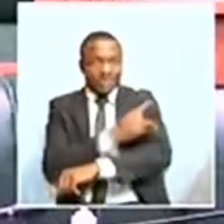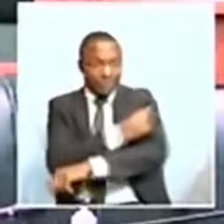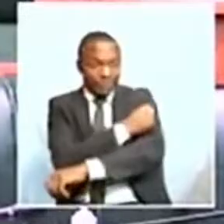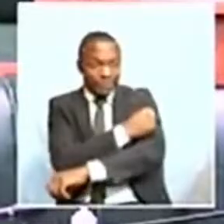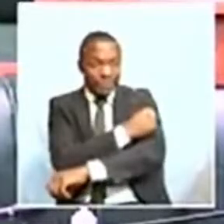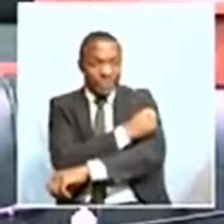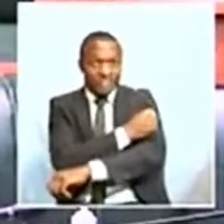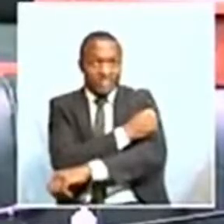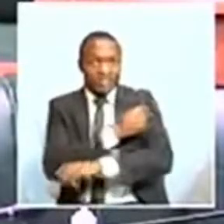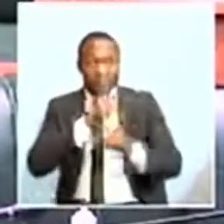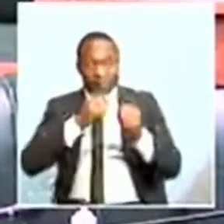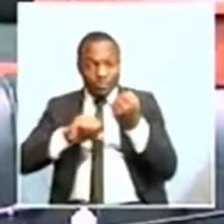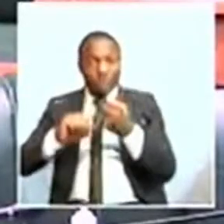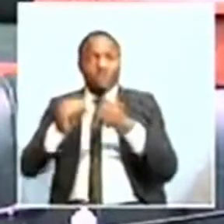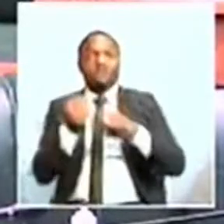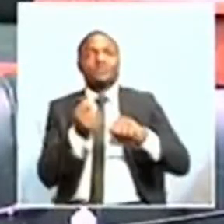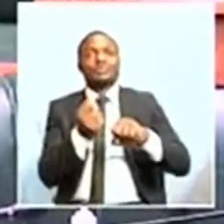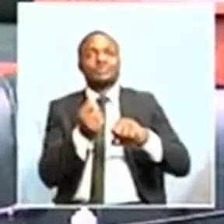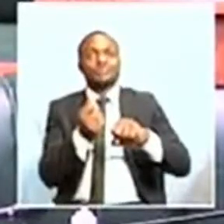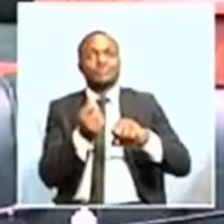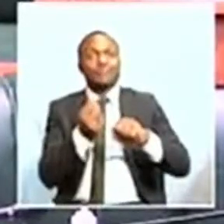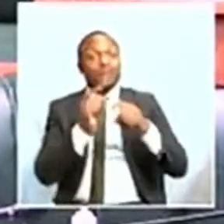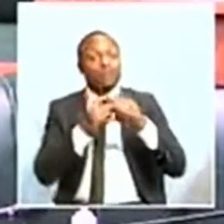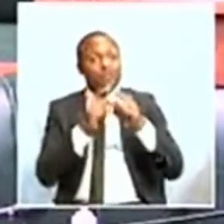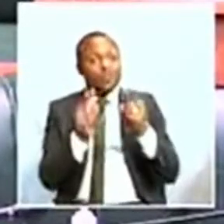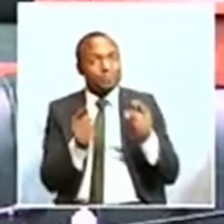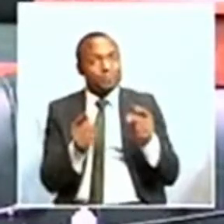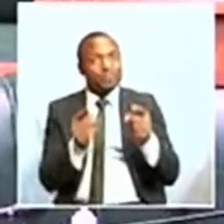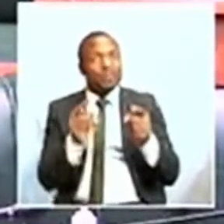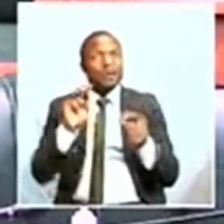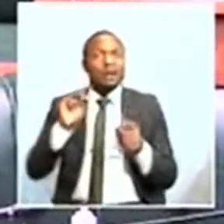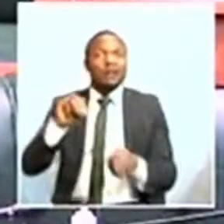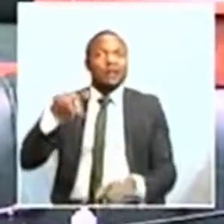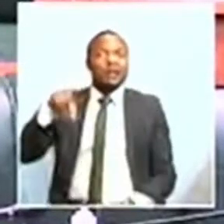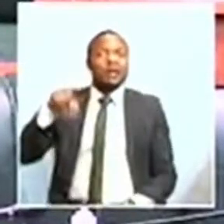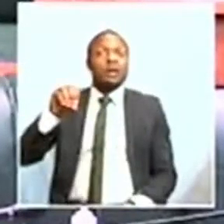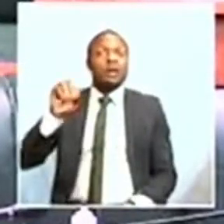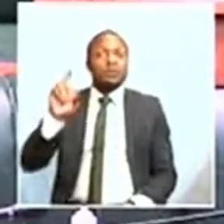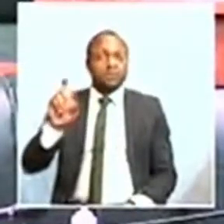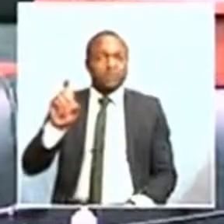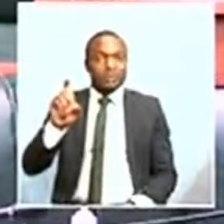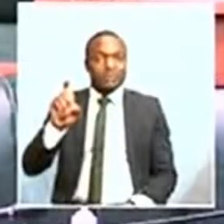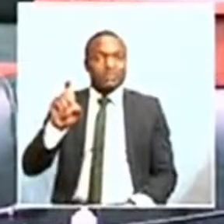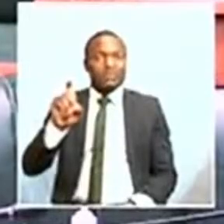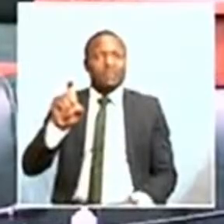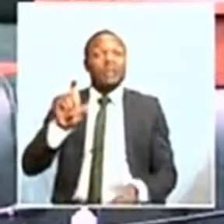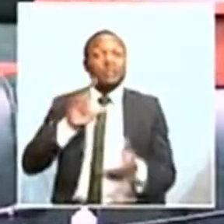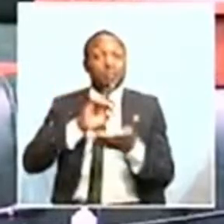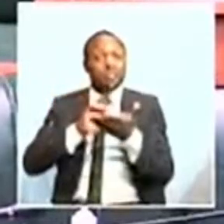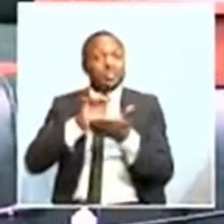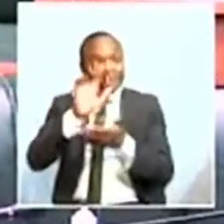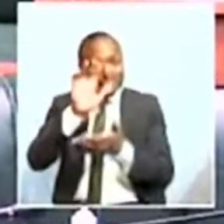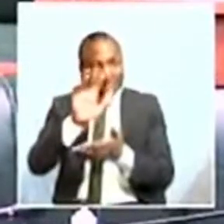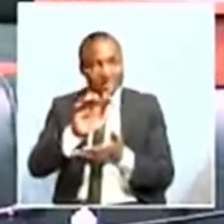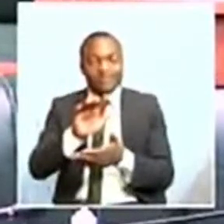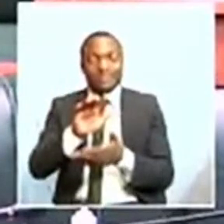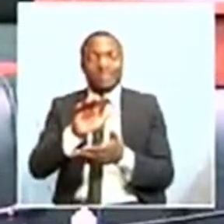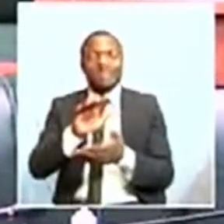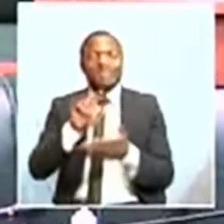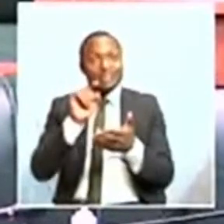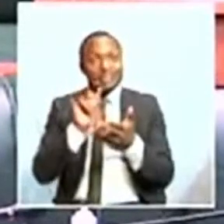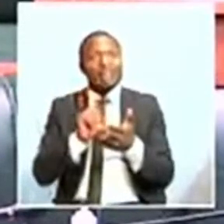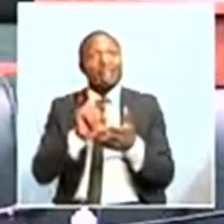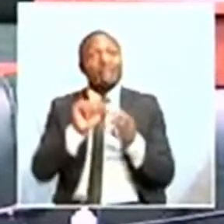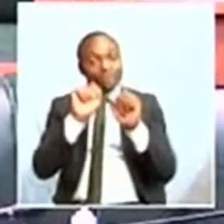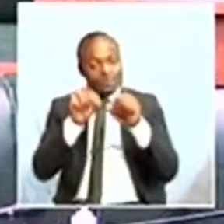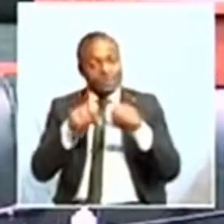Vaccine is for prevention. But the Mpox itself we are treating. It's a virus. I